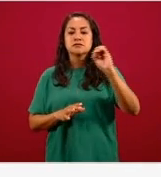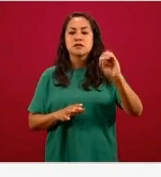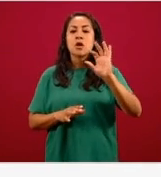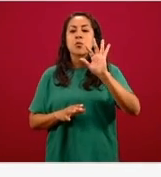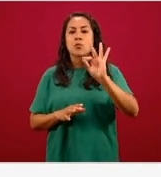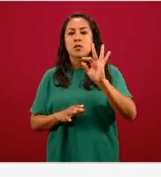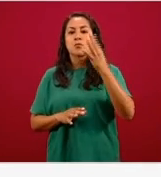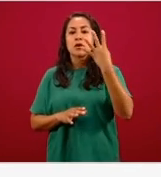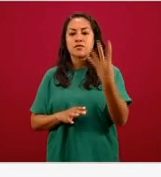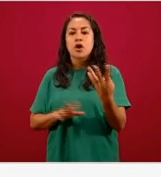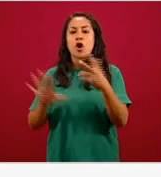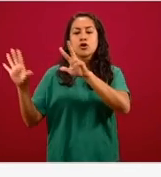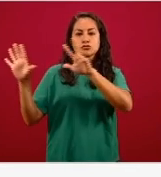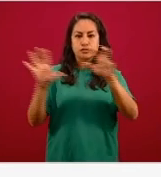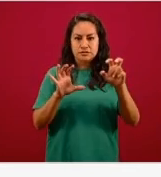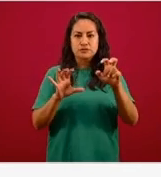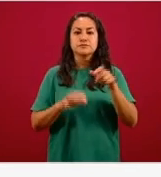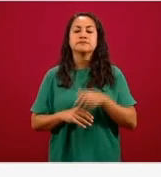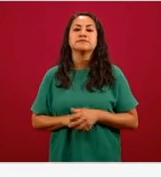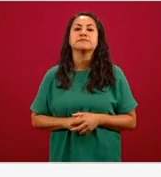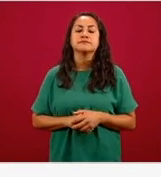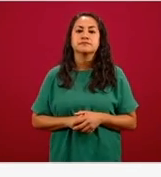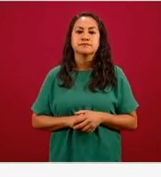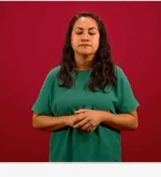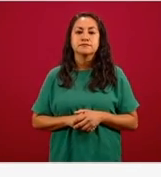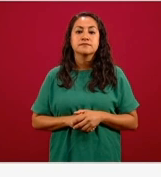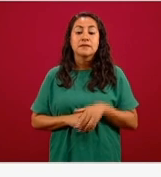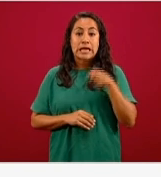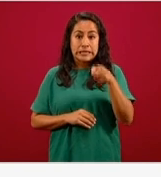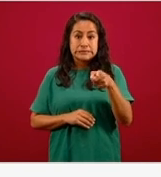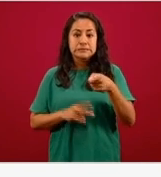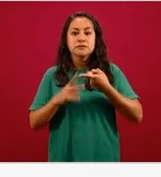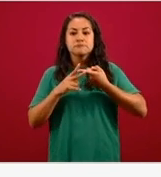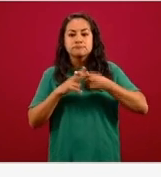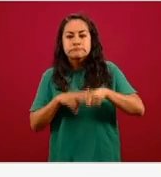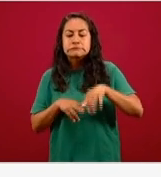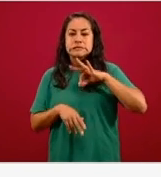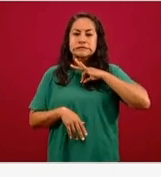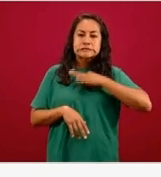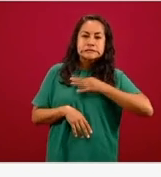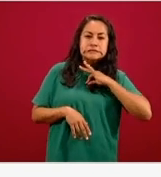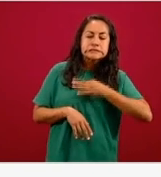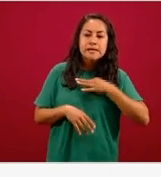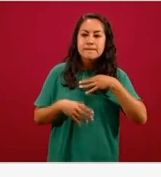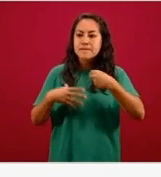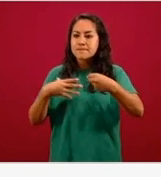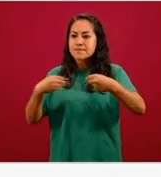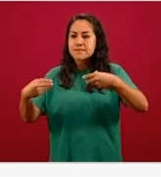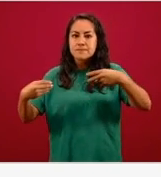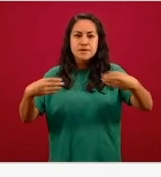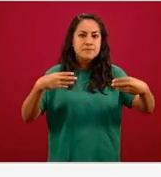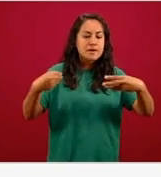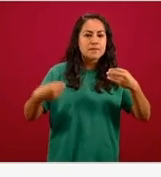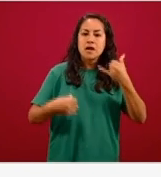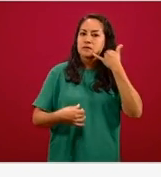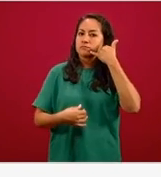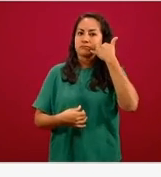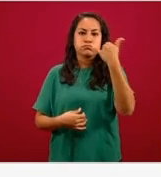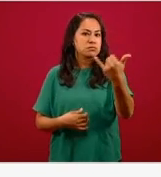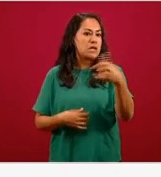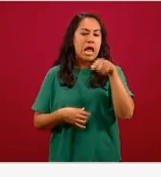through different media. The first form of contacting and from establishing this communication with the